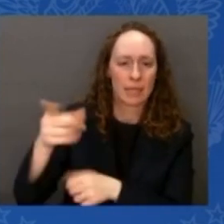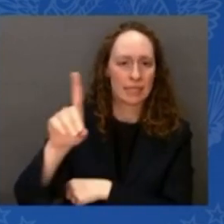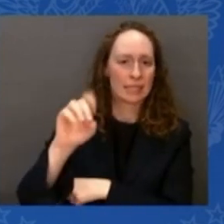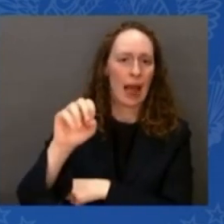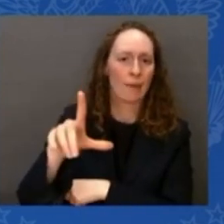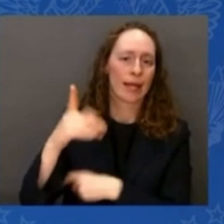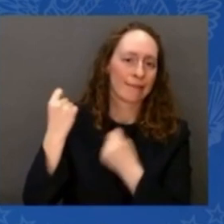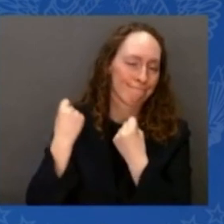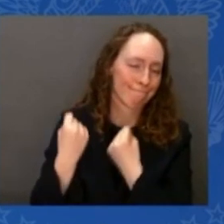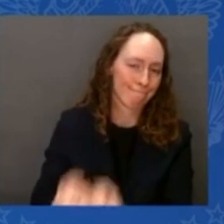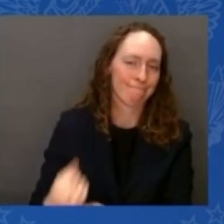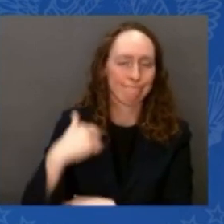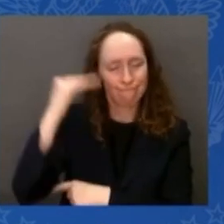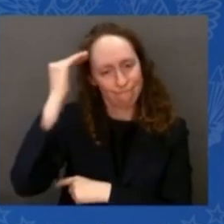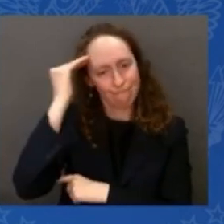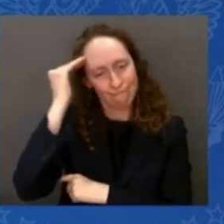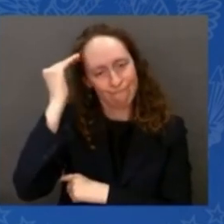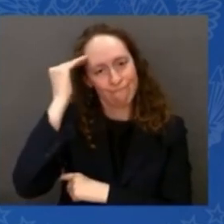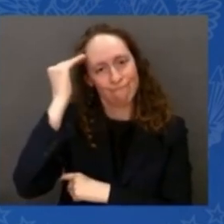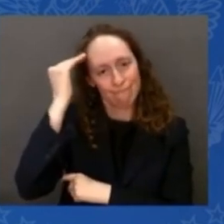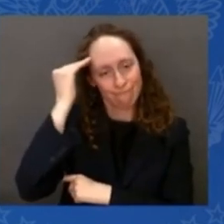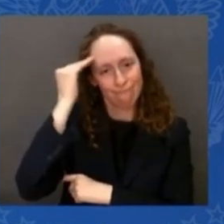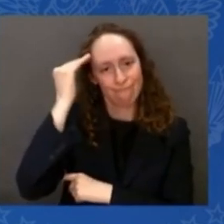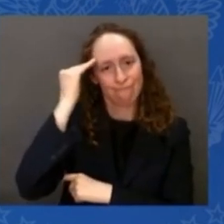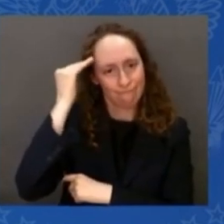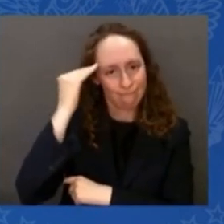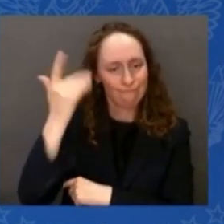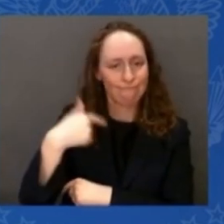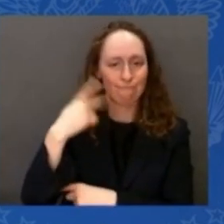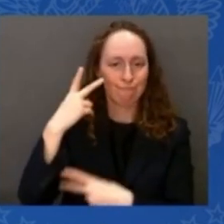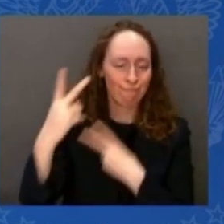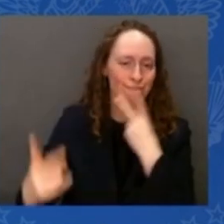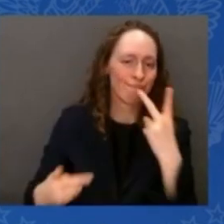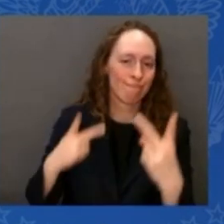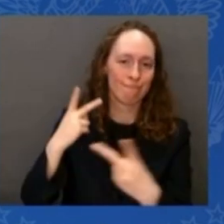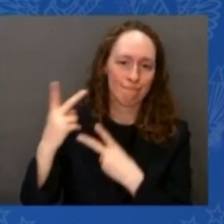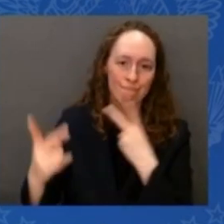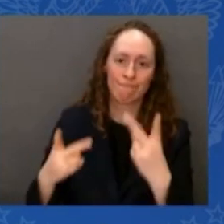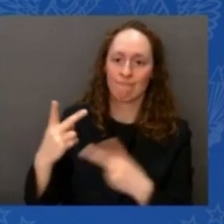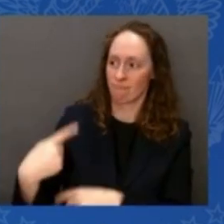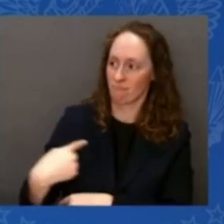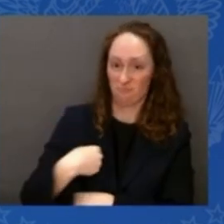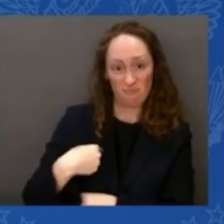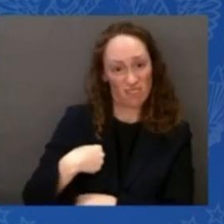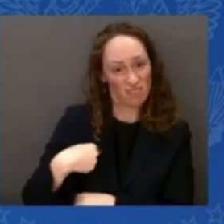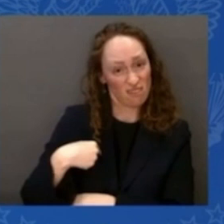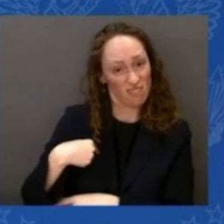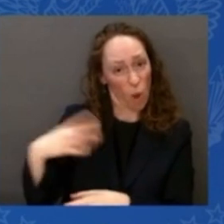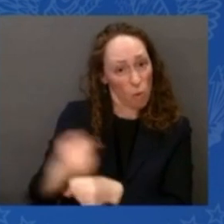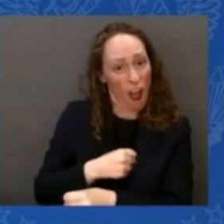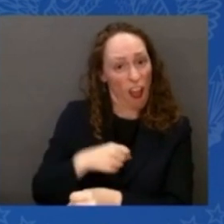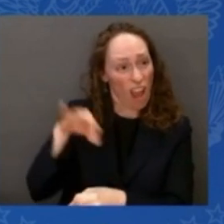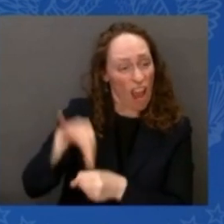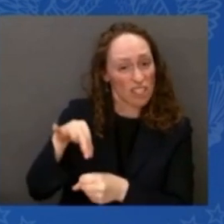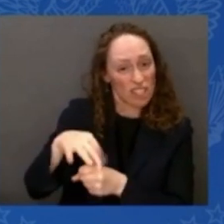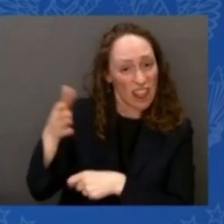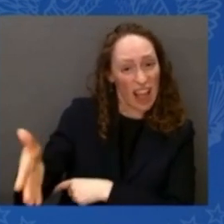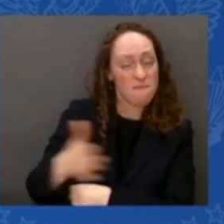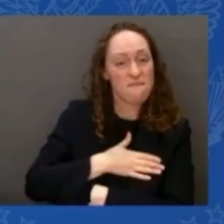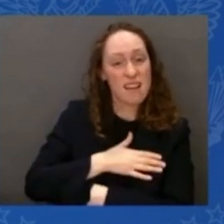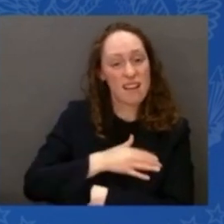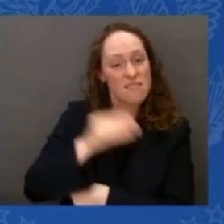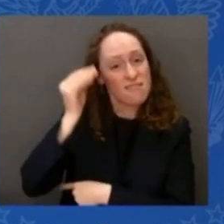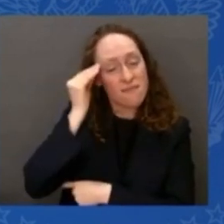36 years worth of that. So I'm not anti-corporation, but I think everybody should pay a fair share. Now